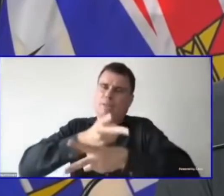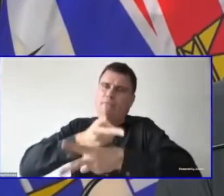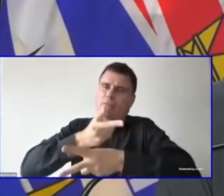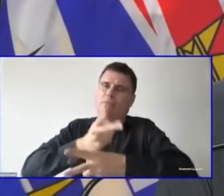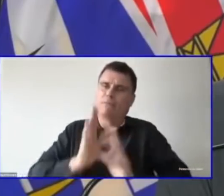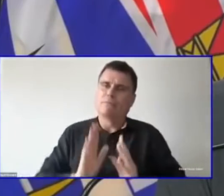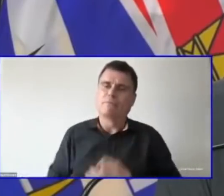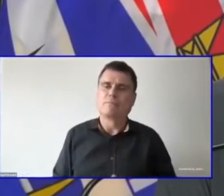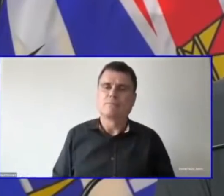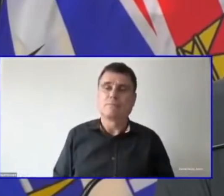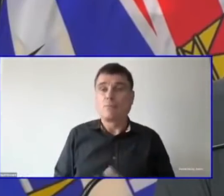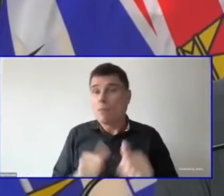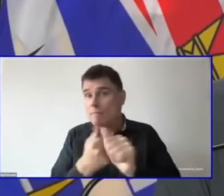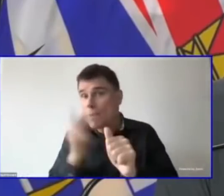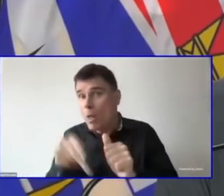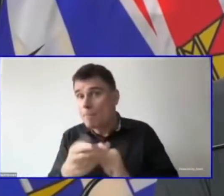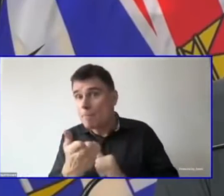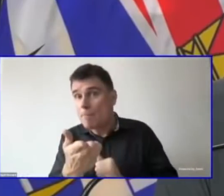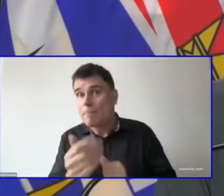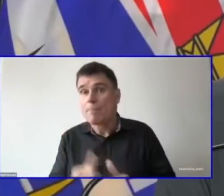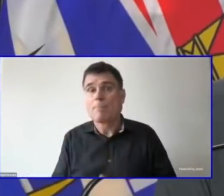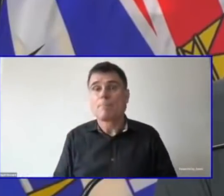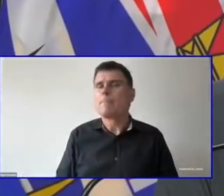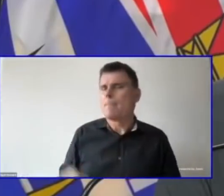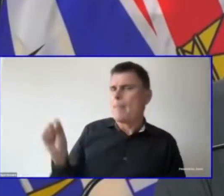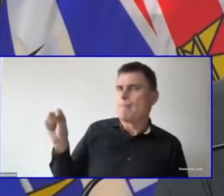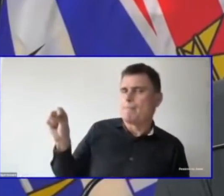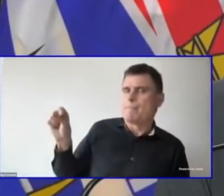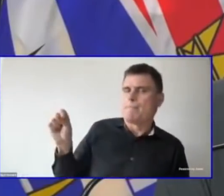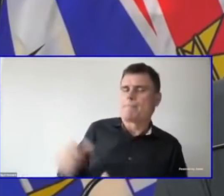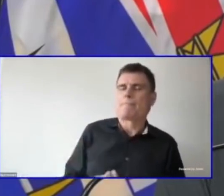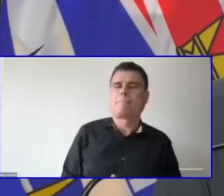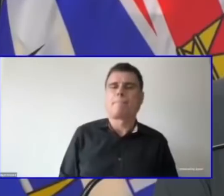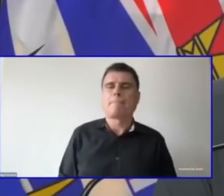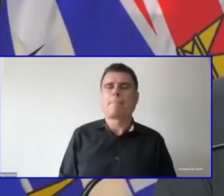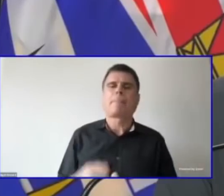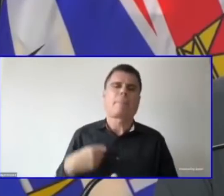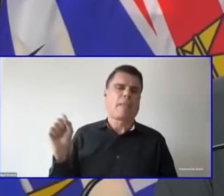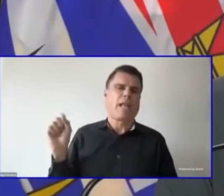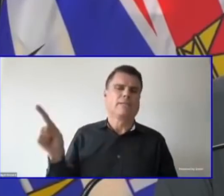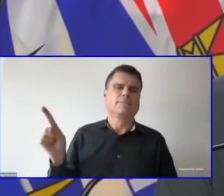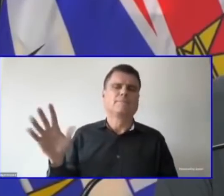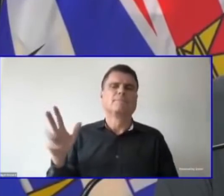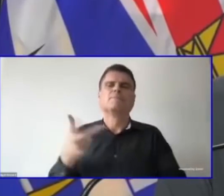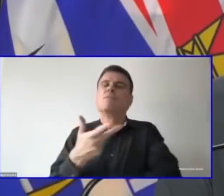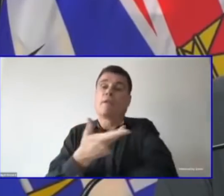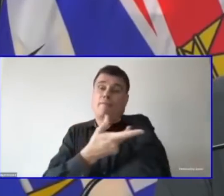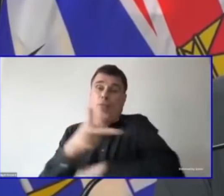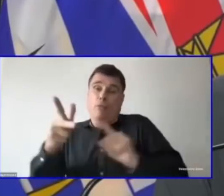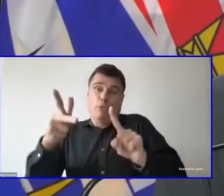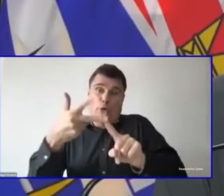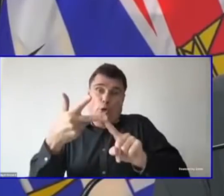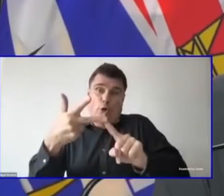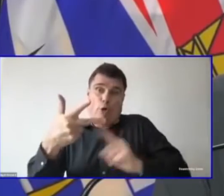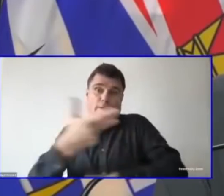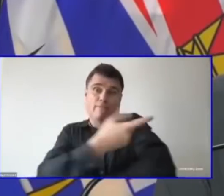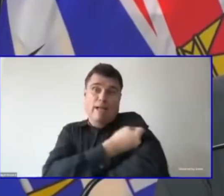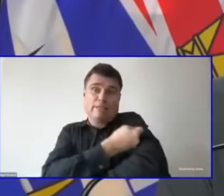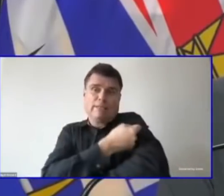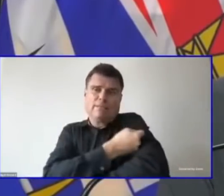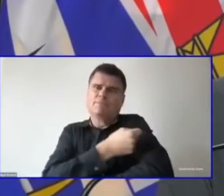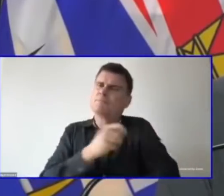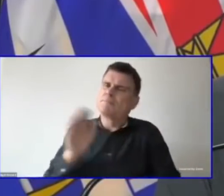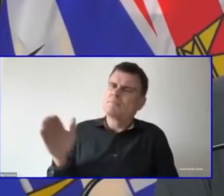Yeah, I wanted to ask about the vaccination and the booster program. Why have you not used medical students or